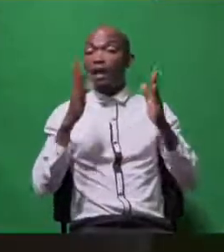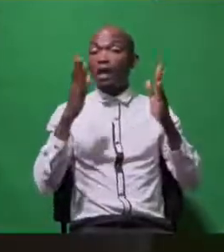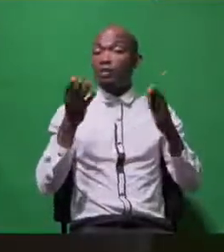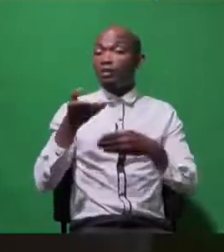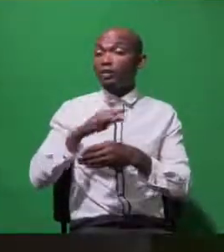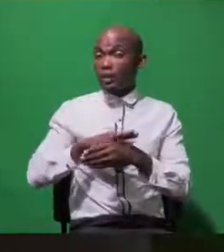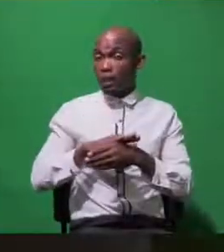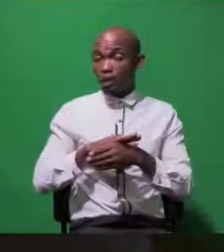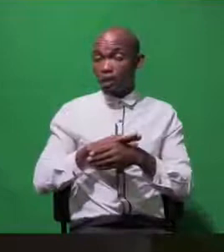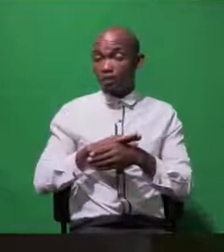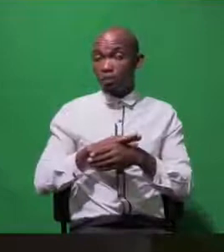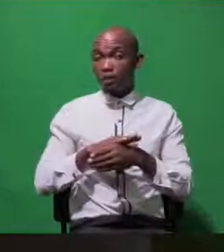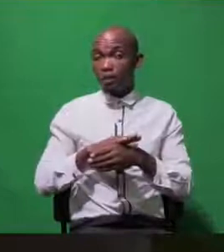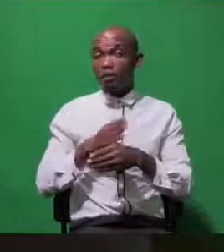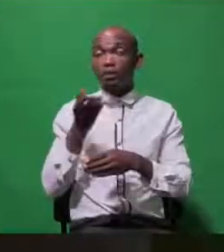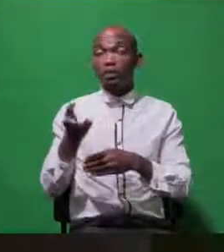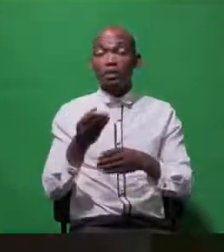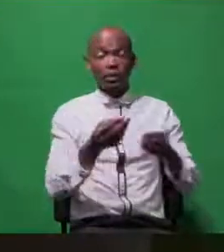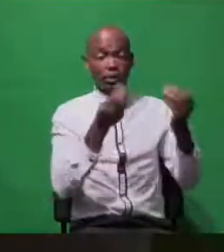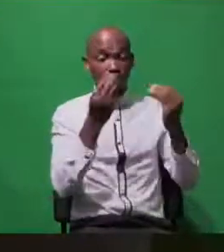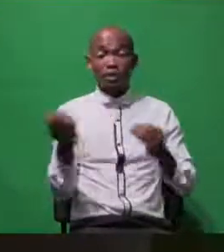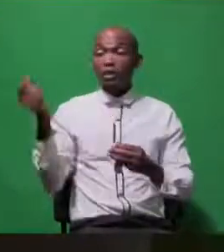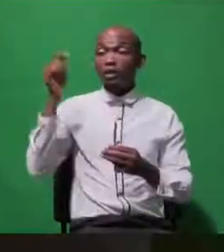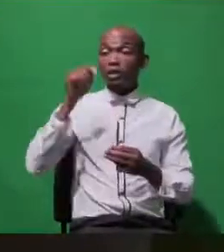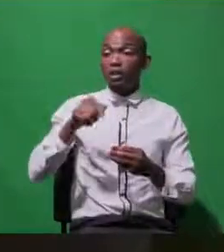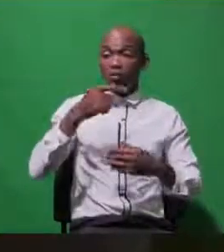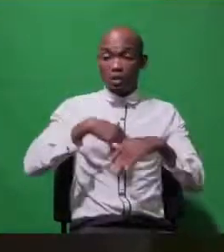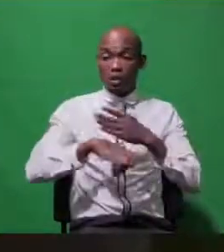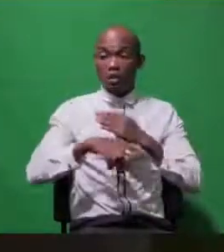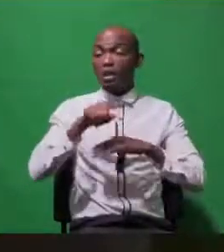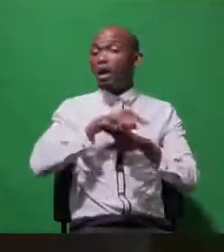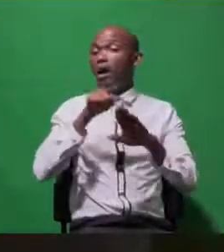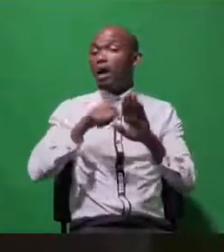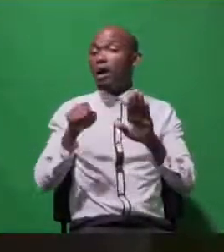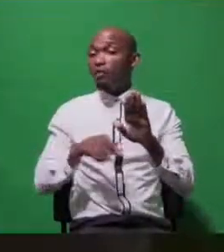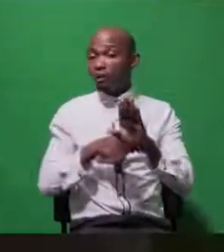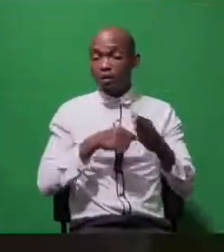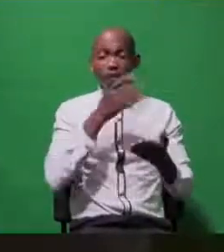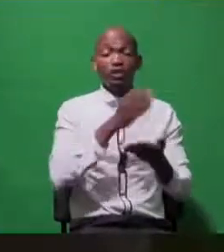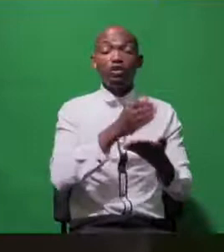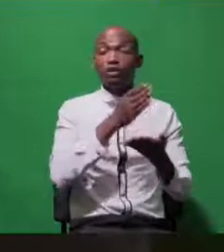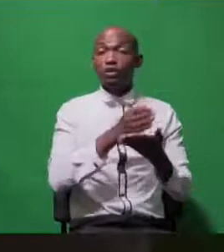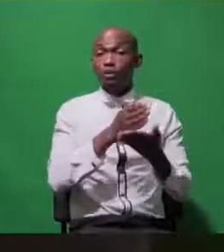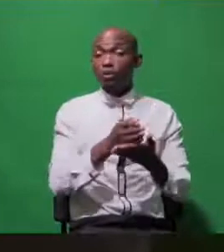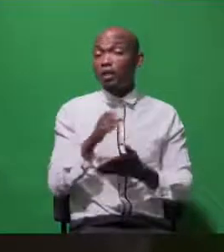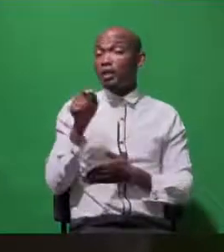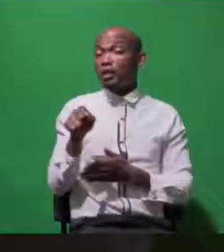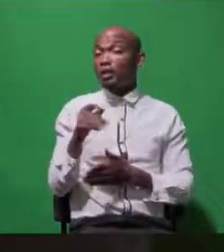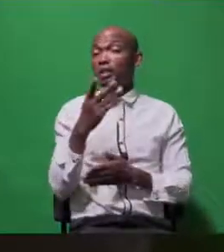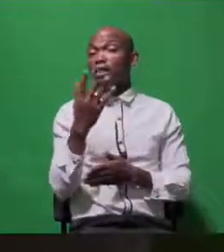whites came with their education in Africa, aiming at ensuring this type